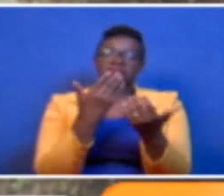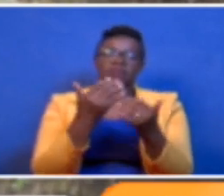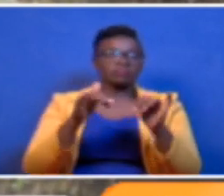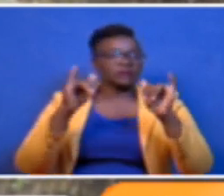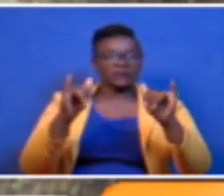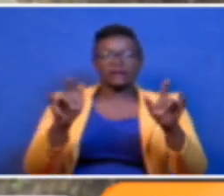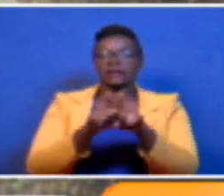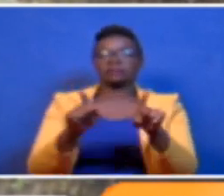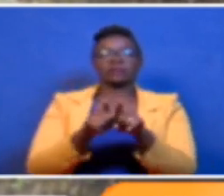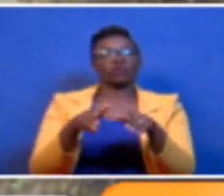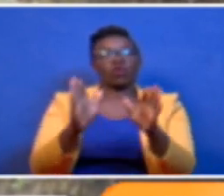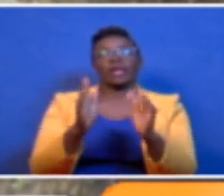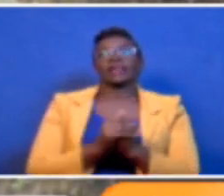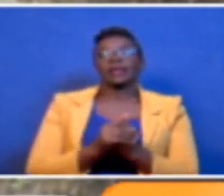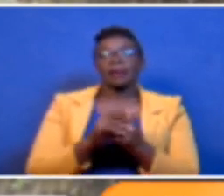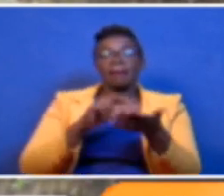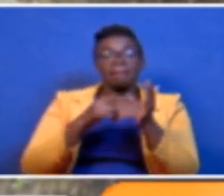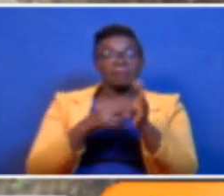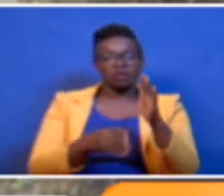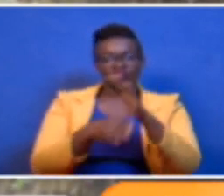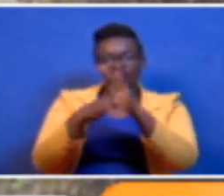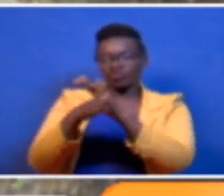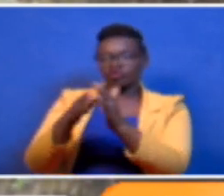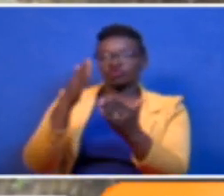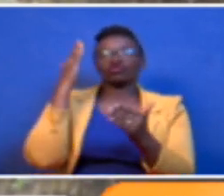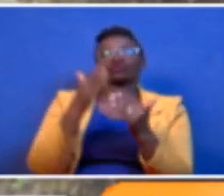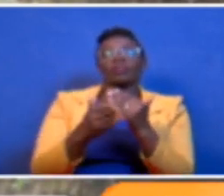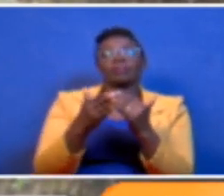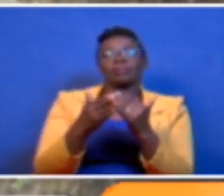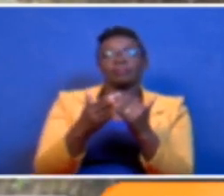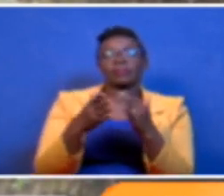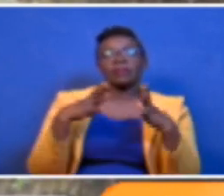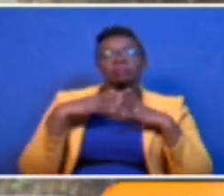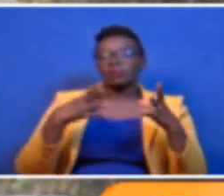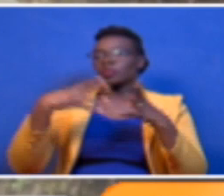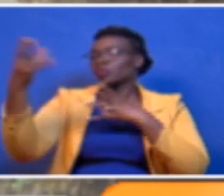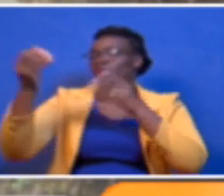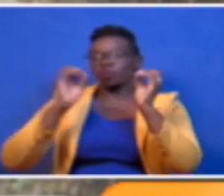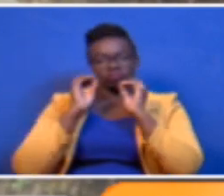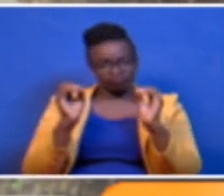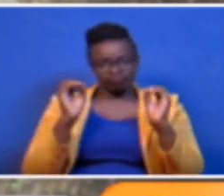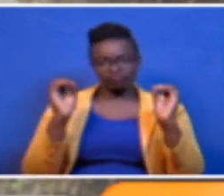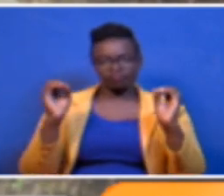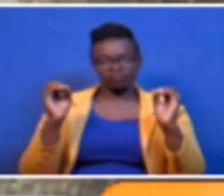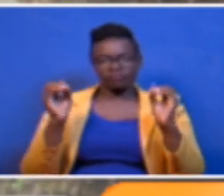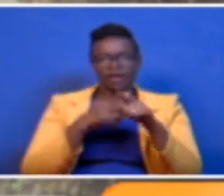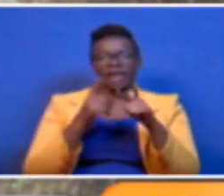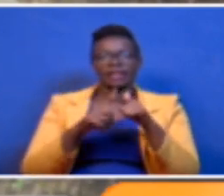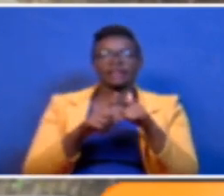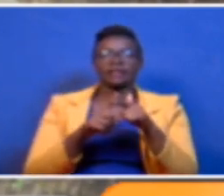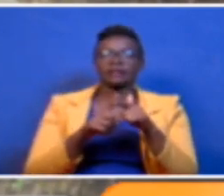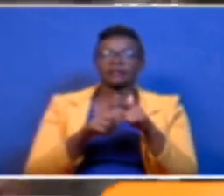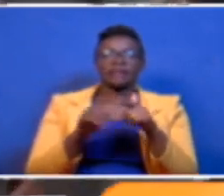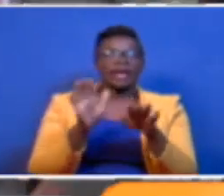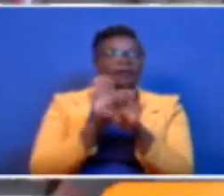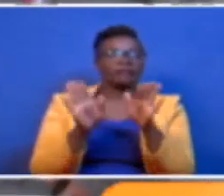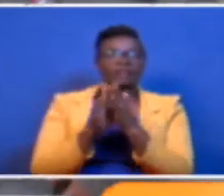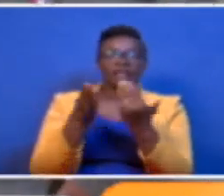quo. This would mean that ongoing evictions stop, no one leaves the Mao, and all the benefits of a restored forest be gone with the